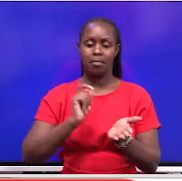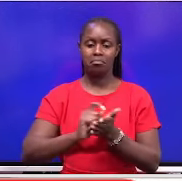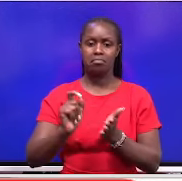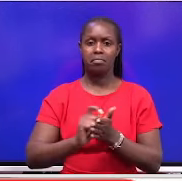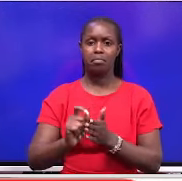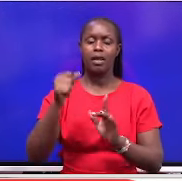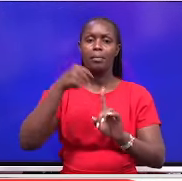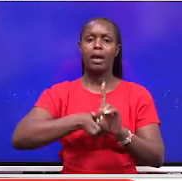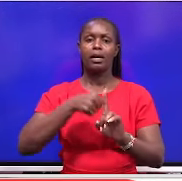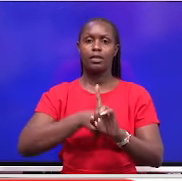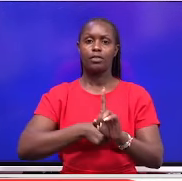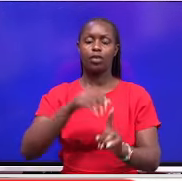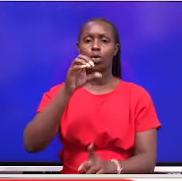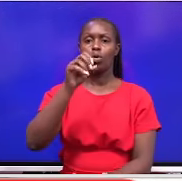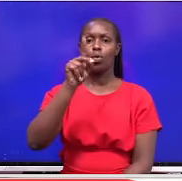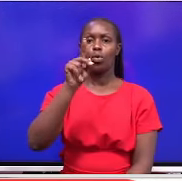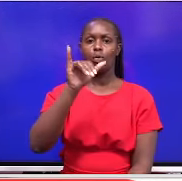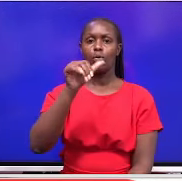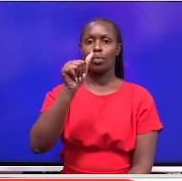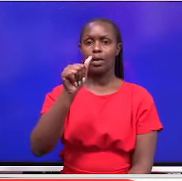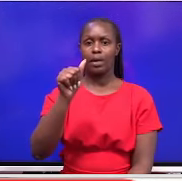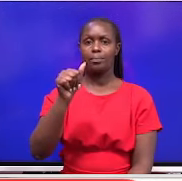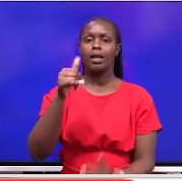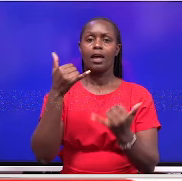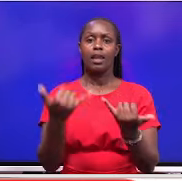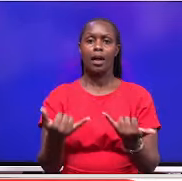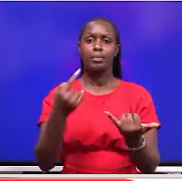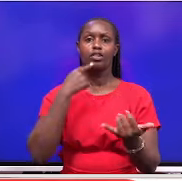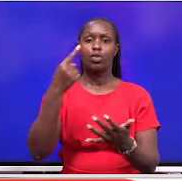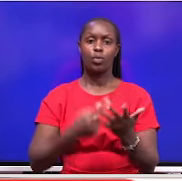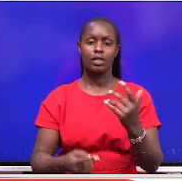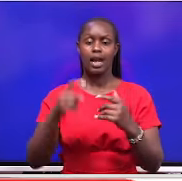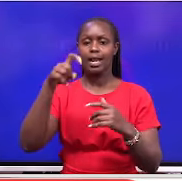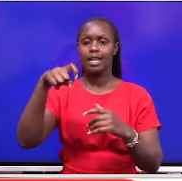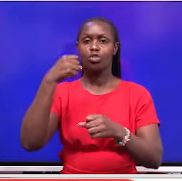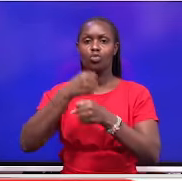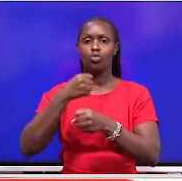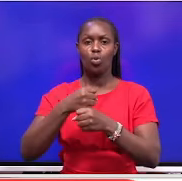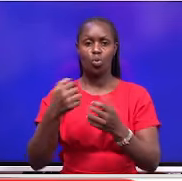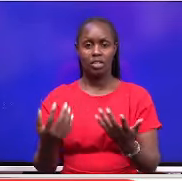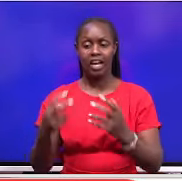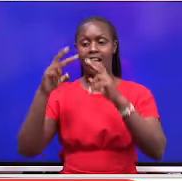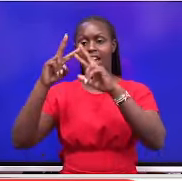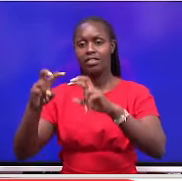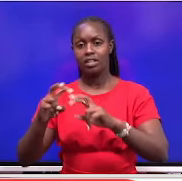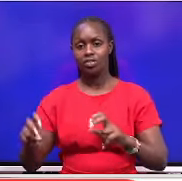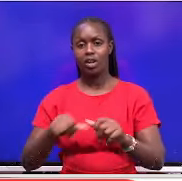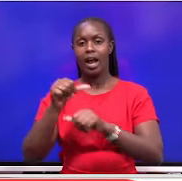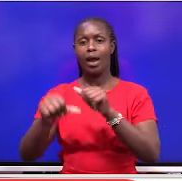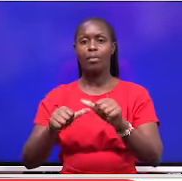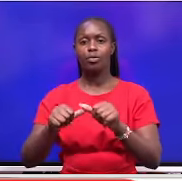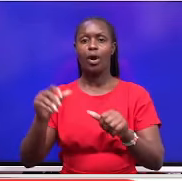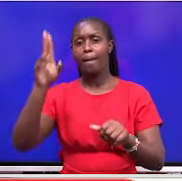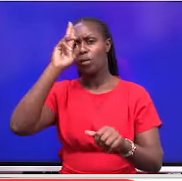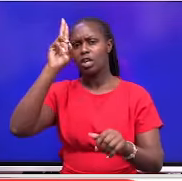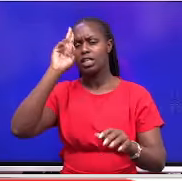activist turned Senator Okiya Omtata. He is calling for them to conduct investigations into police conduct during the protests that